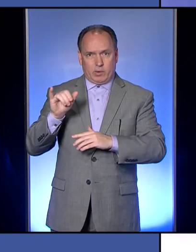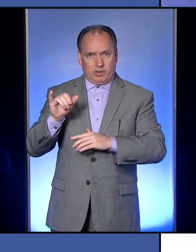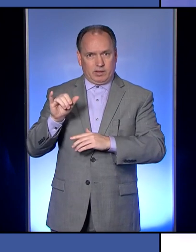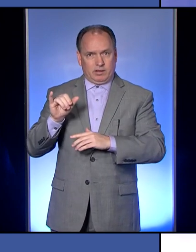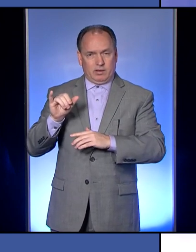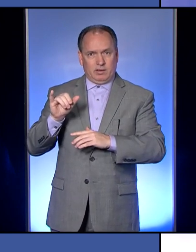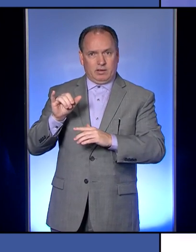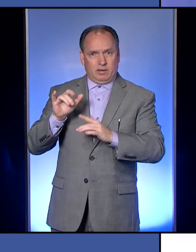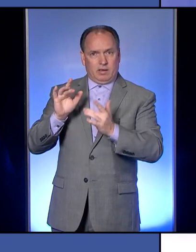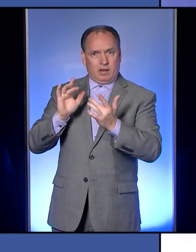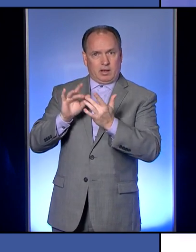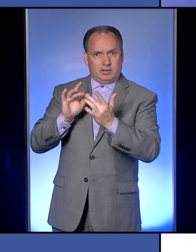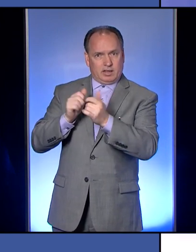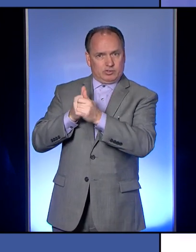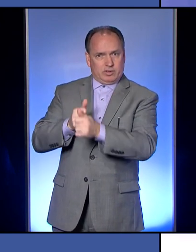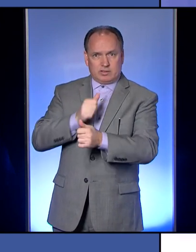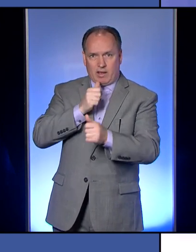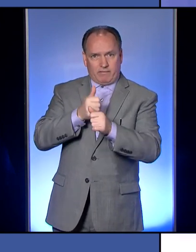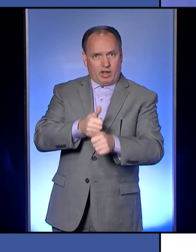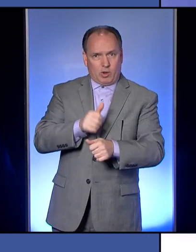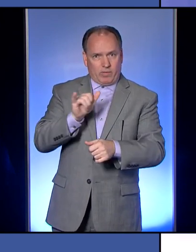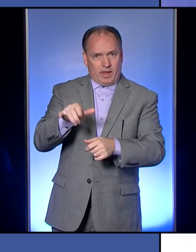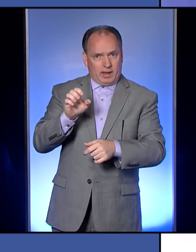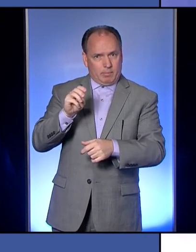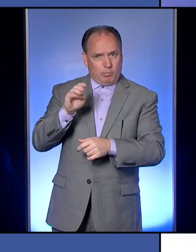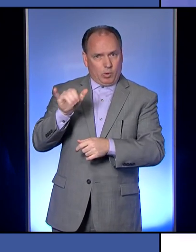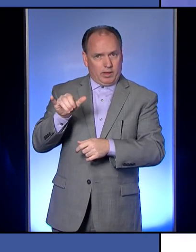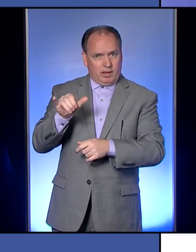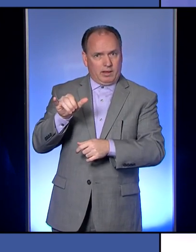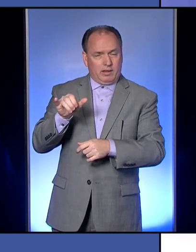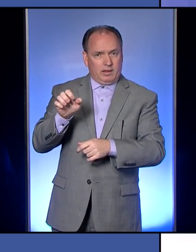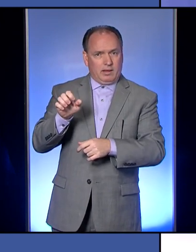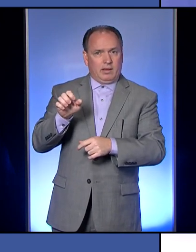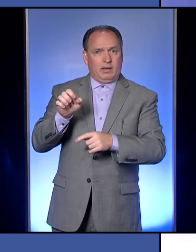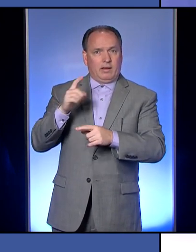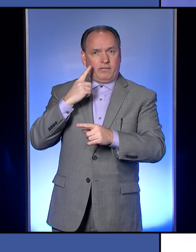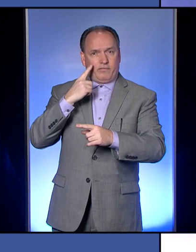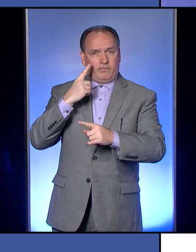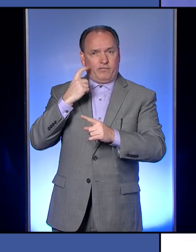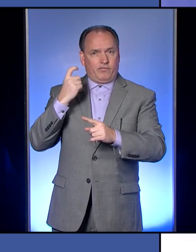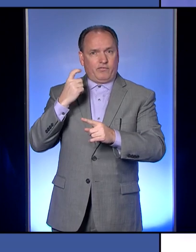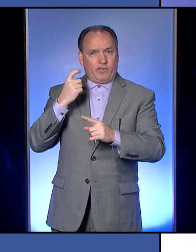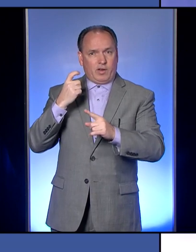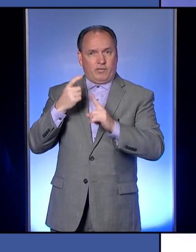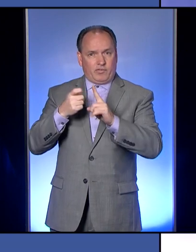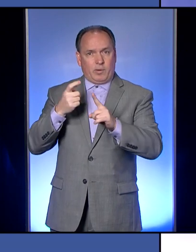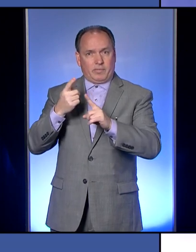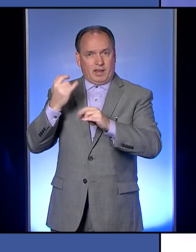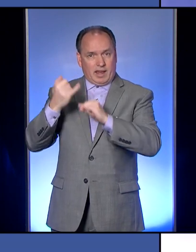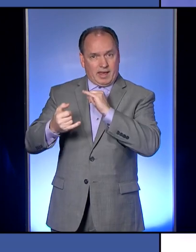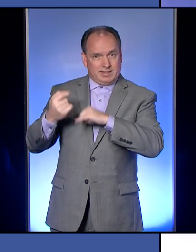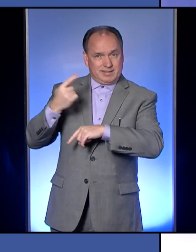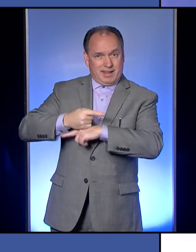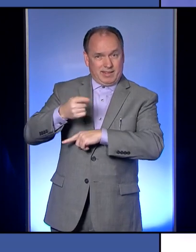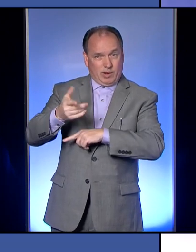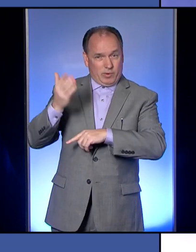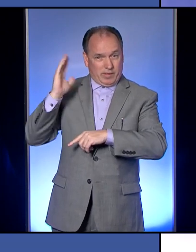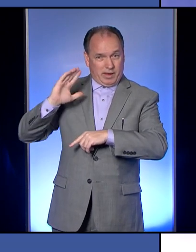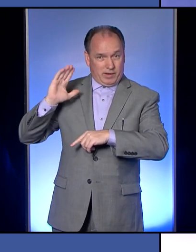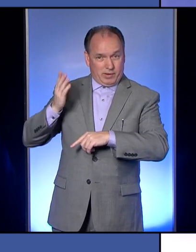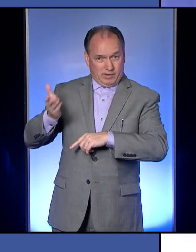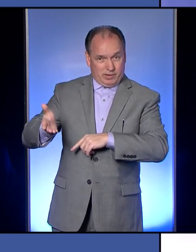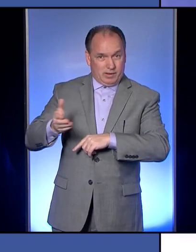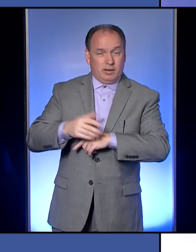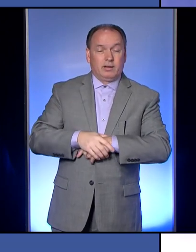coworkers that employee may have been with on the last day they were there? We have had no indication that there's anyone this person has